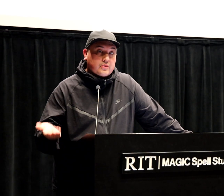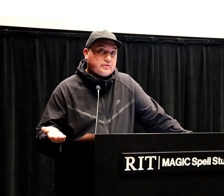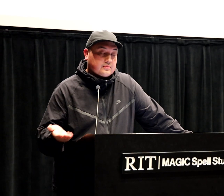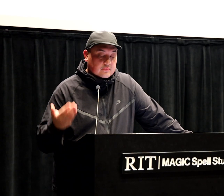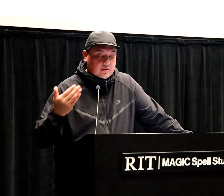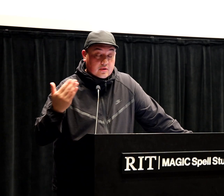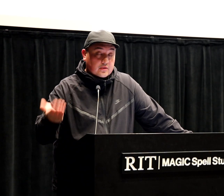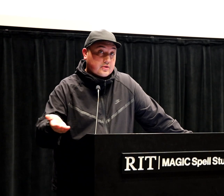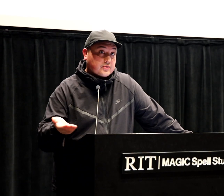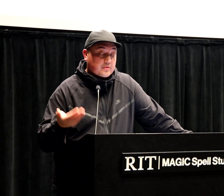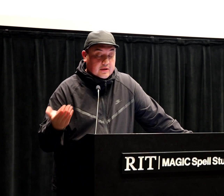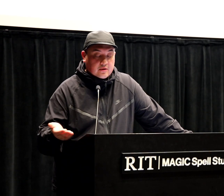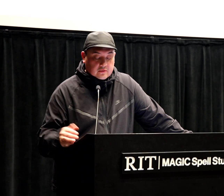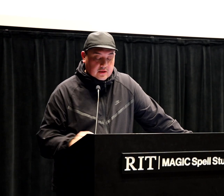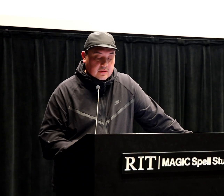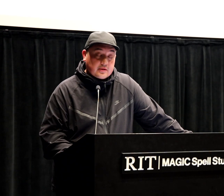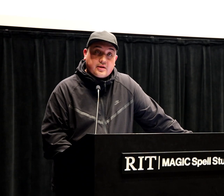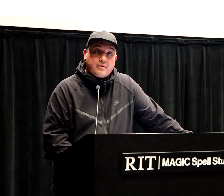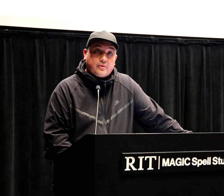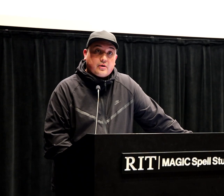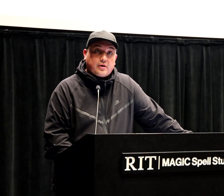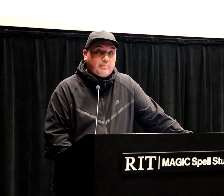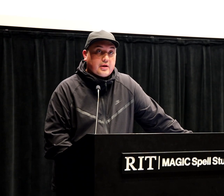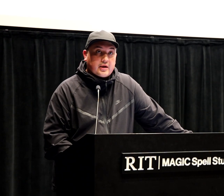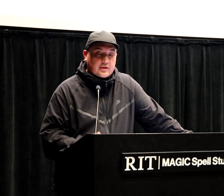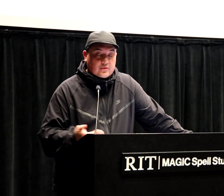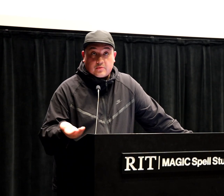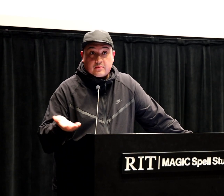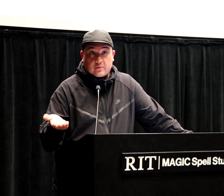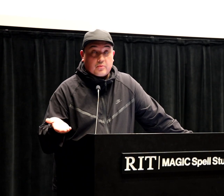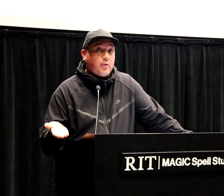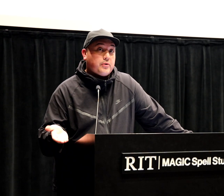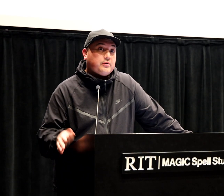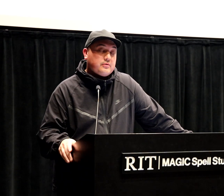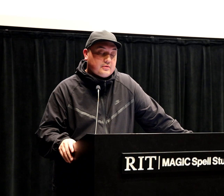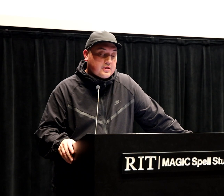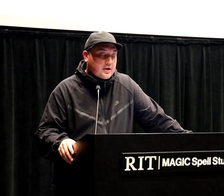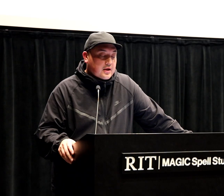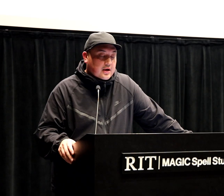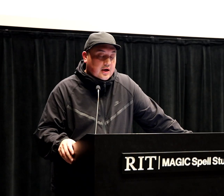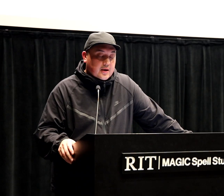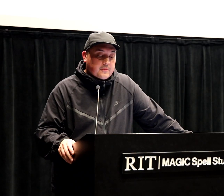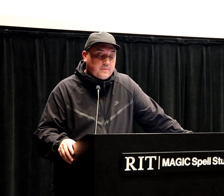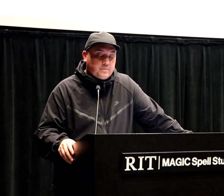you can start by cold emailing them or applying through a portal.